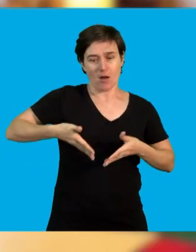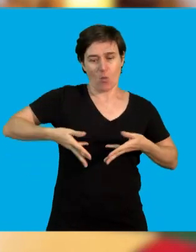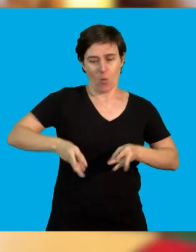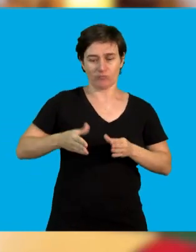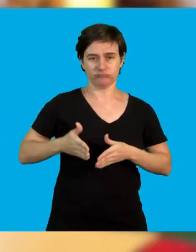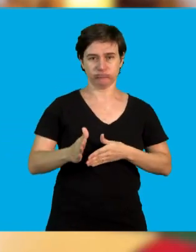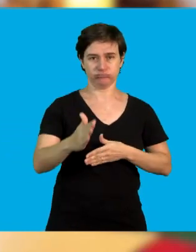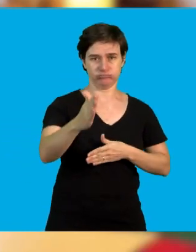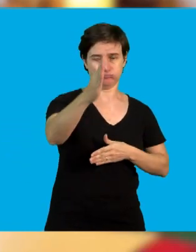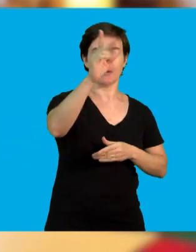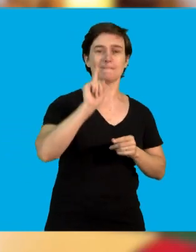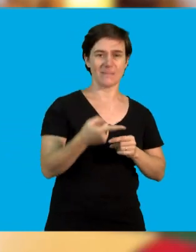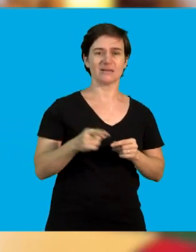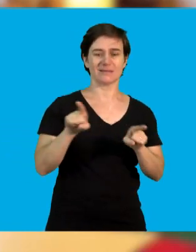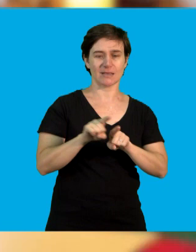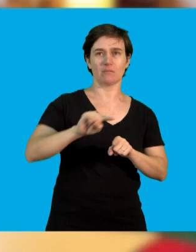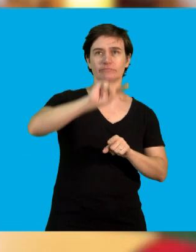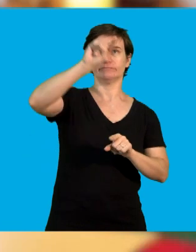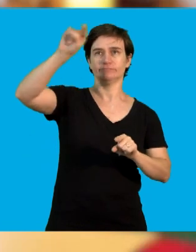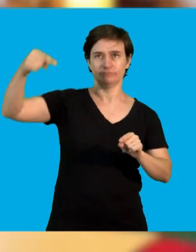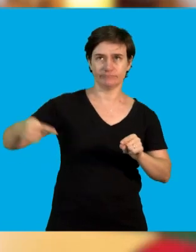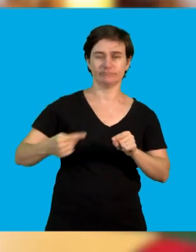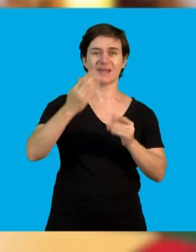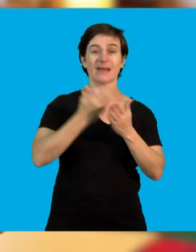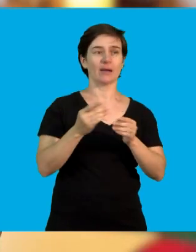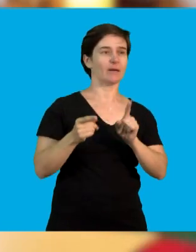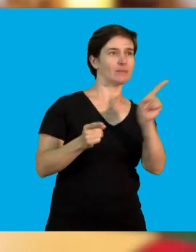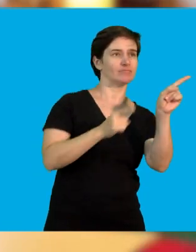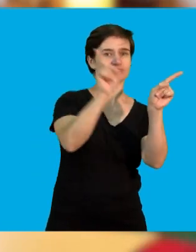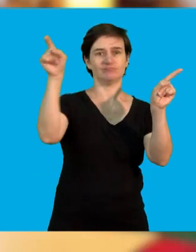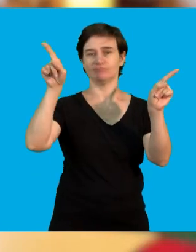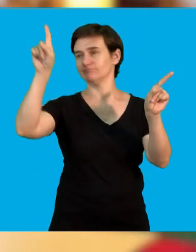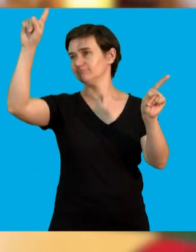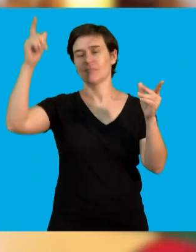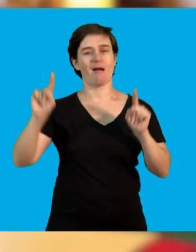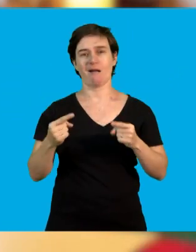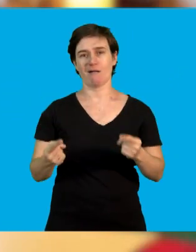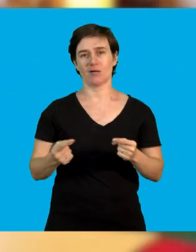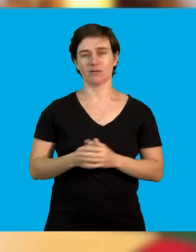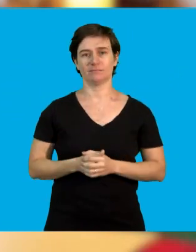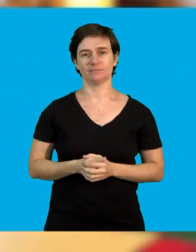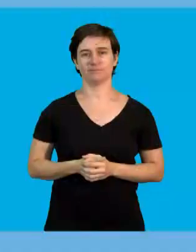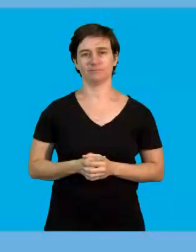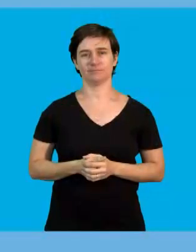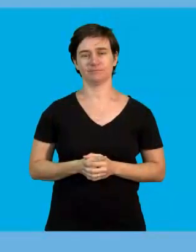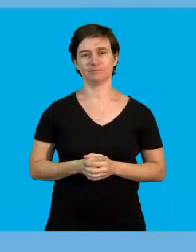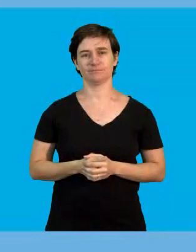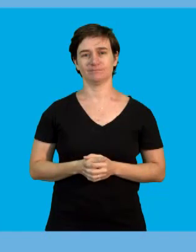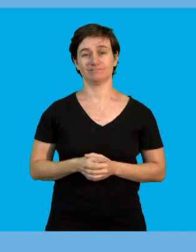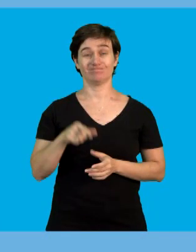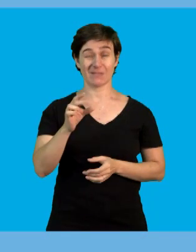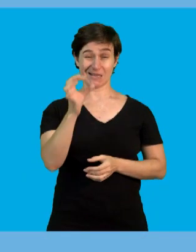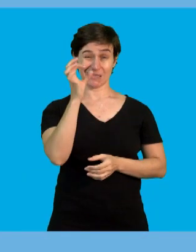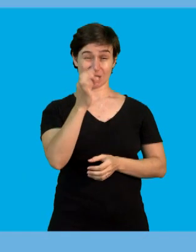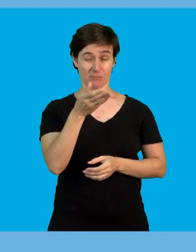but to follow only that particular path which has been identified for it. Furthermore, the cells